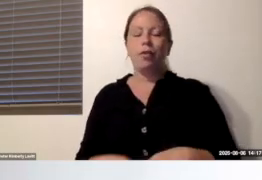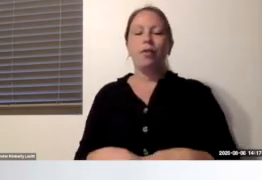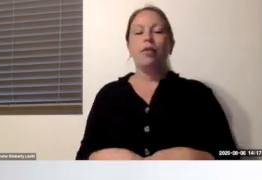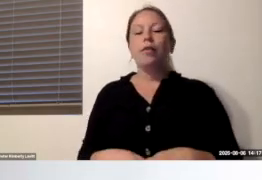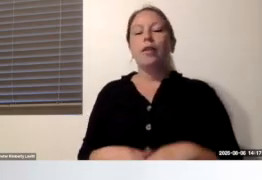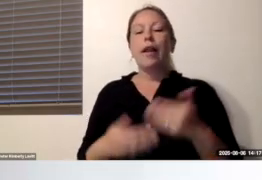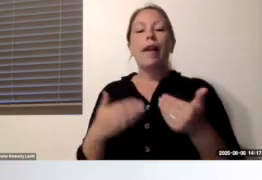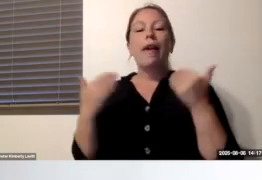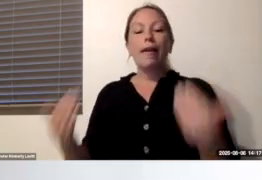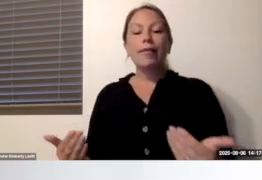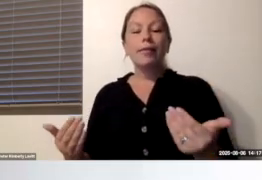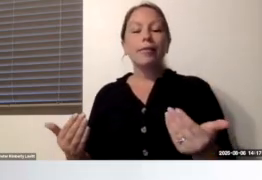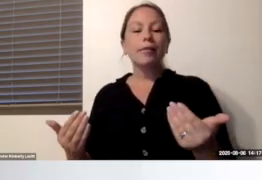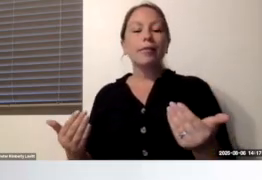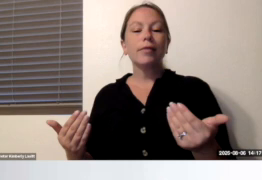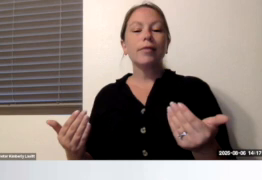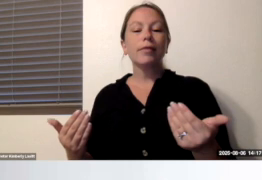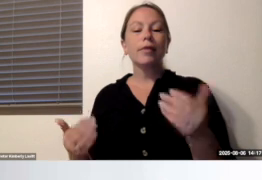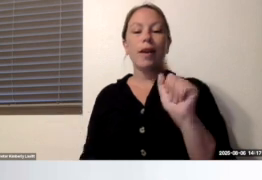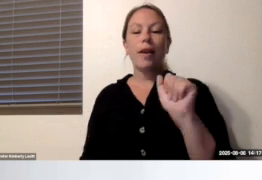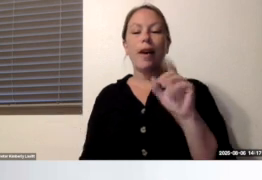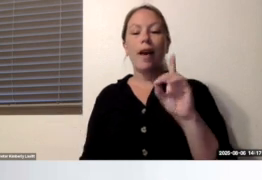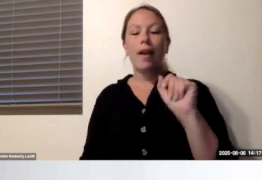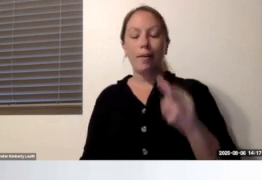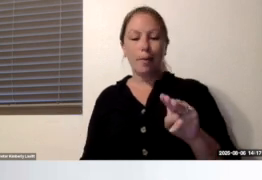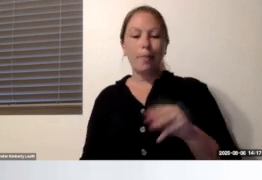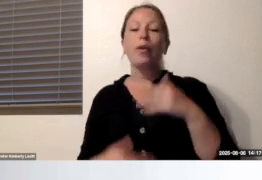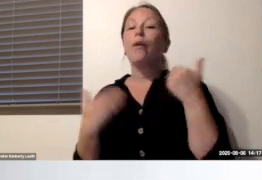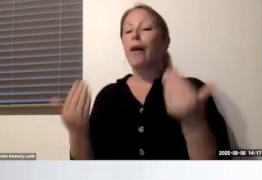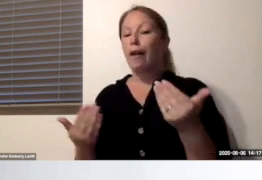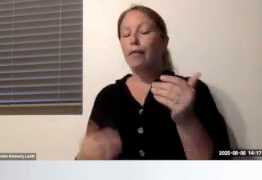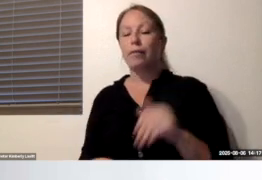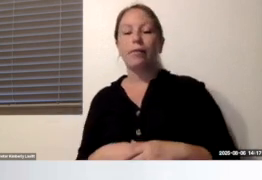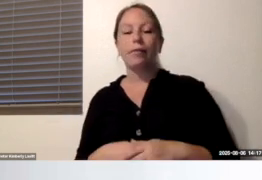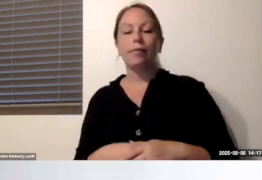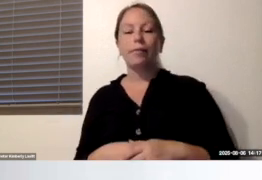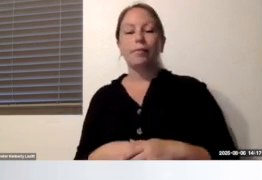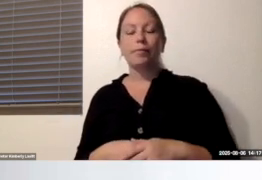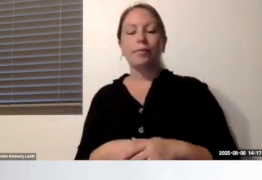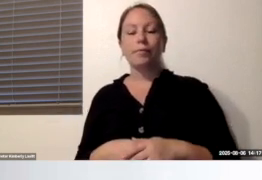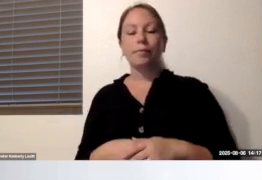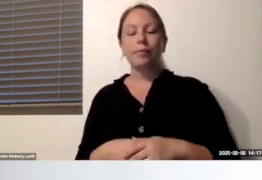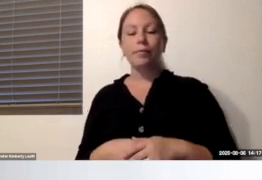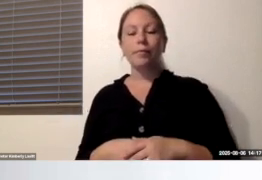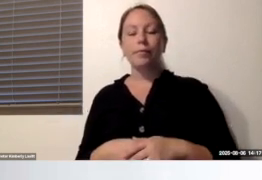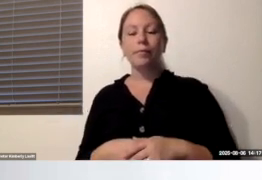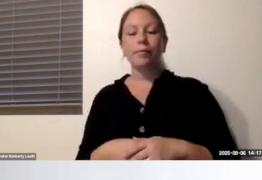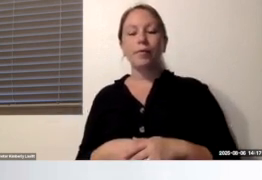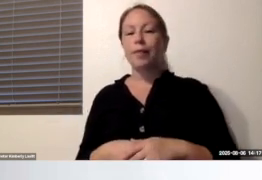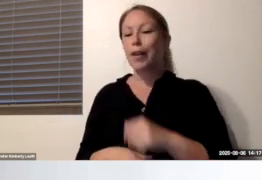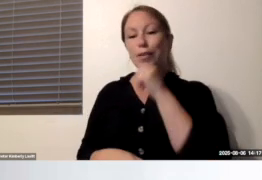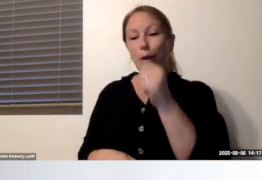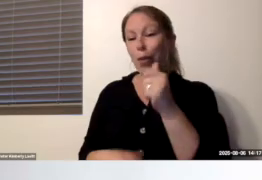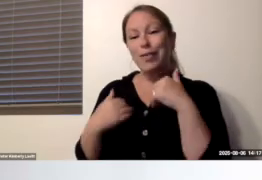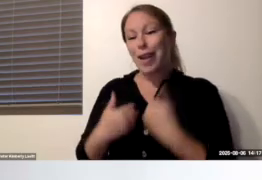Okay, next in the queue, Adam Borison. Please go ahead, Adam. Great. Hope you don't get tired of hearing